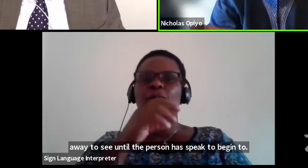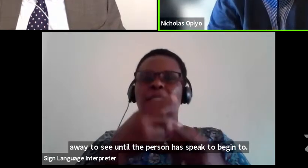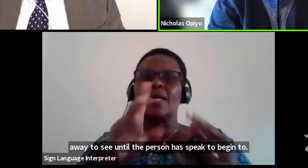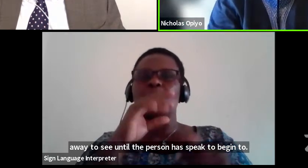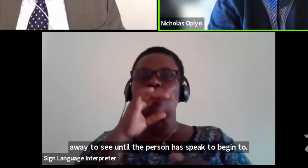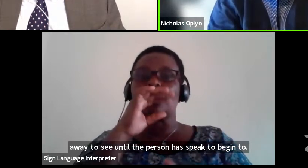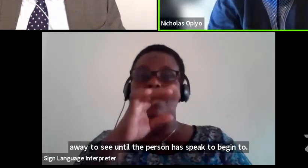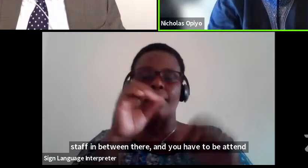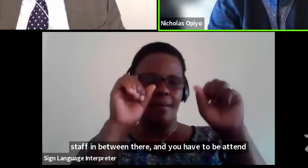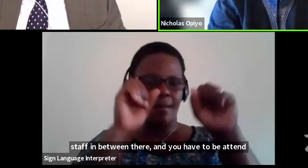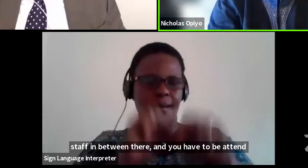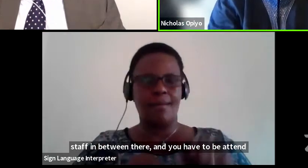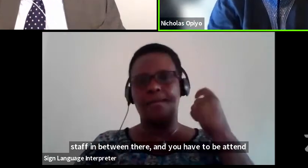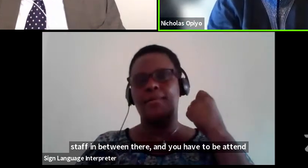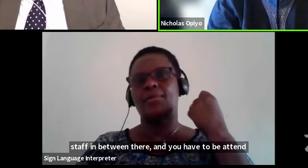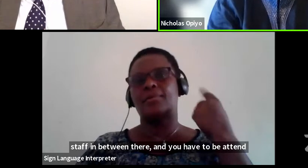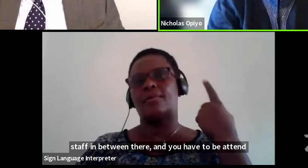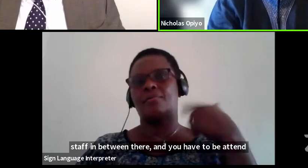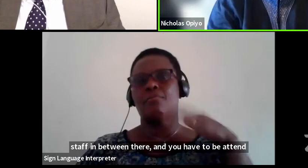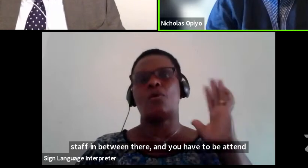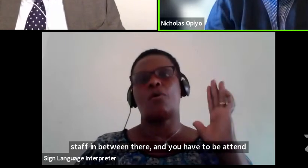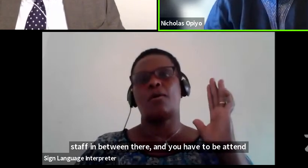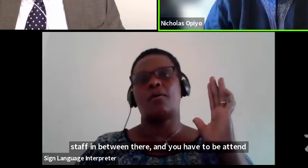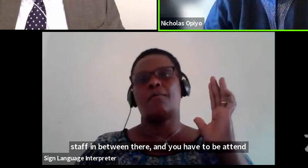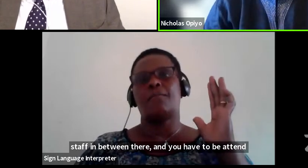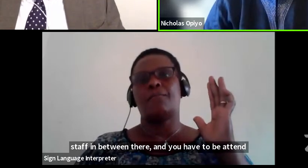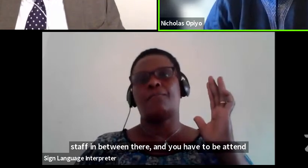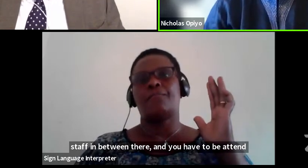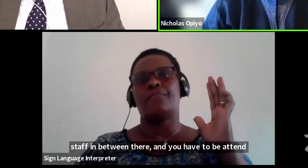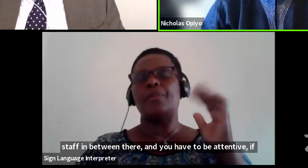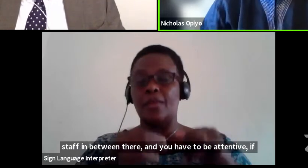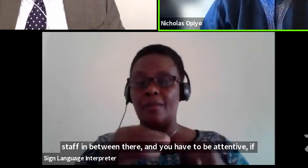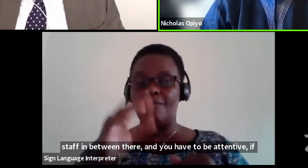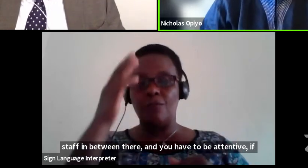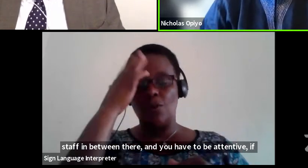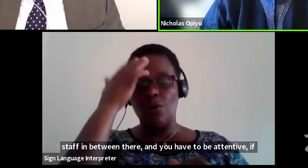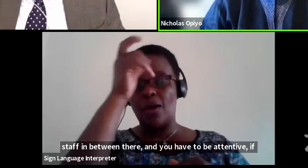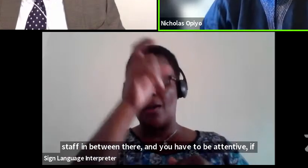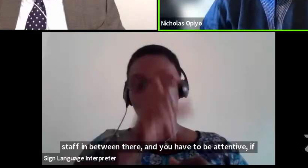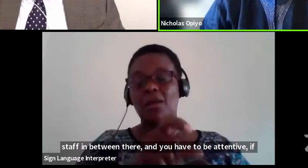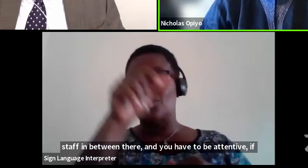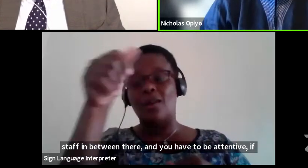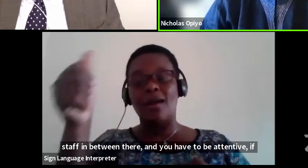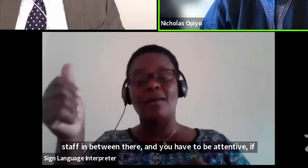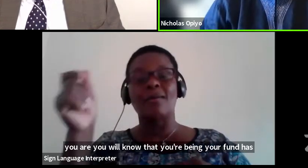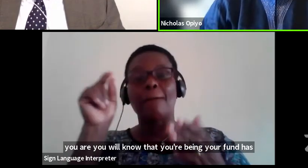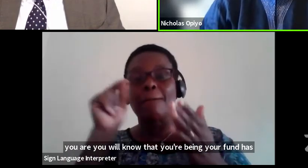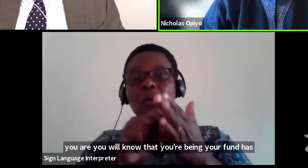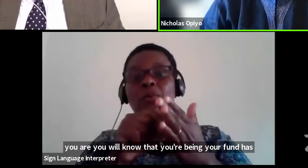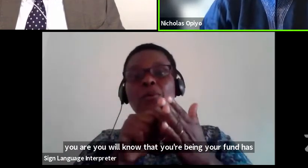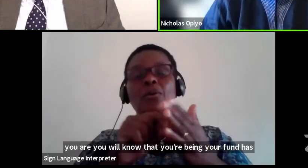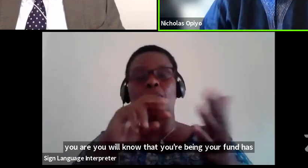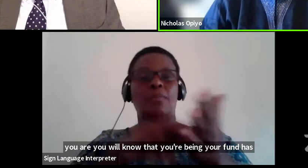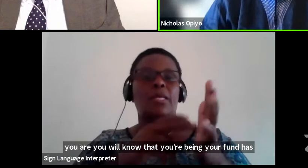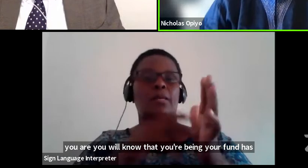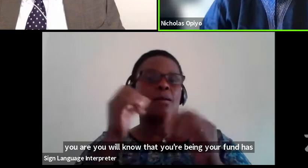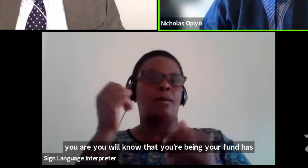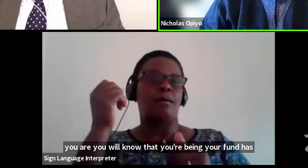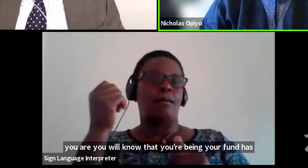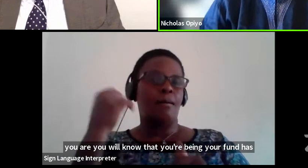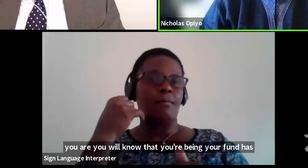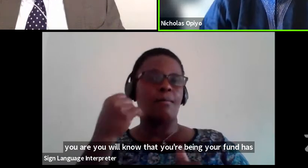you have to be attentive. If you are, you will know that your phone is being tapped into. For